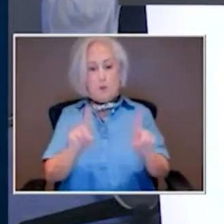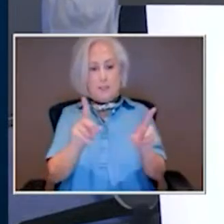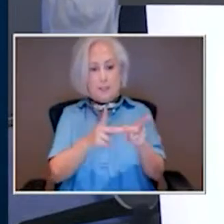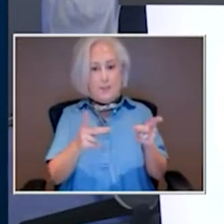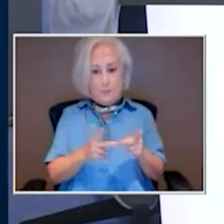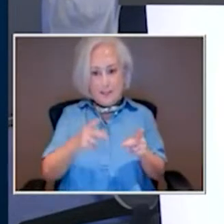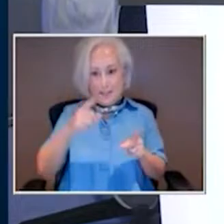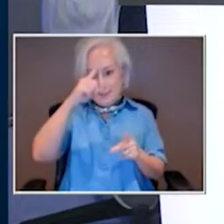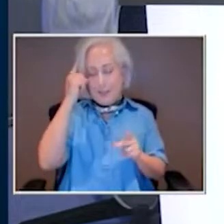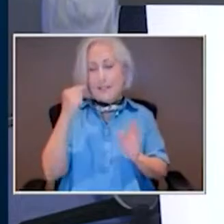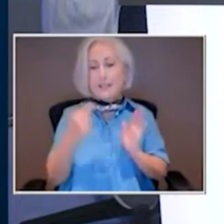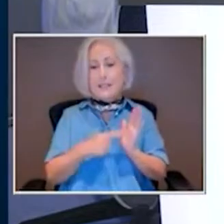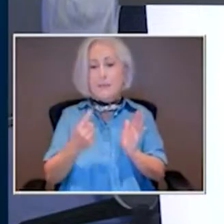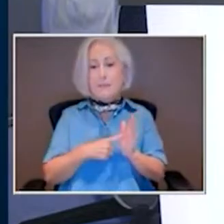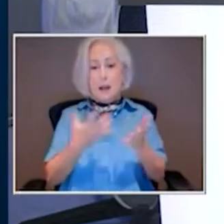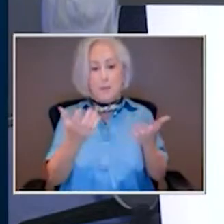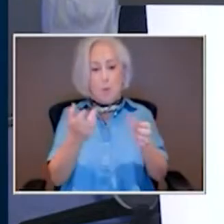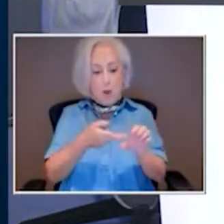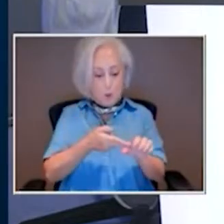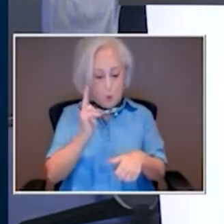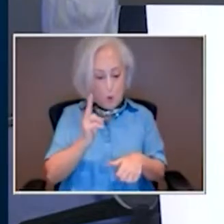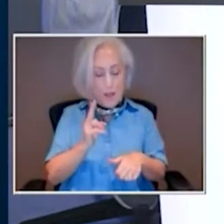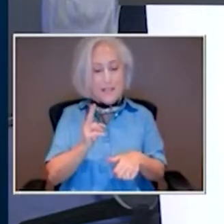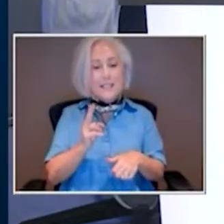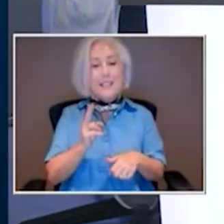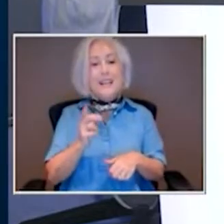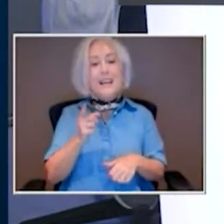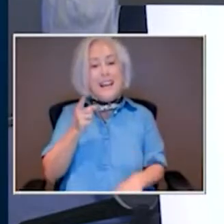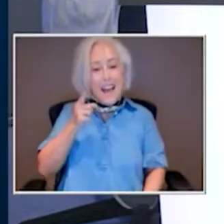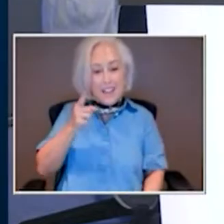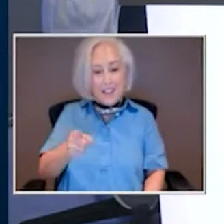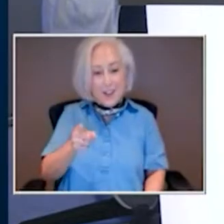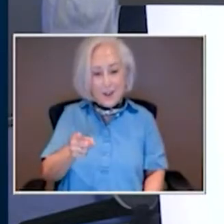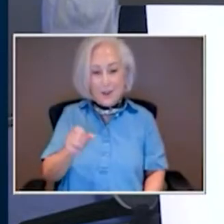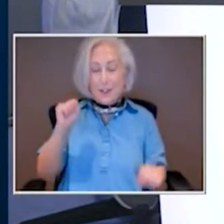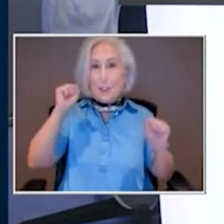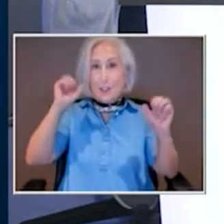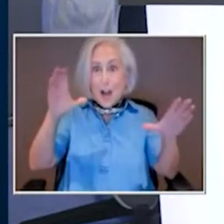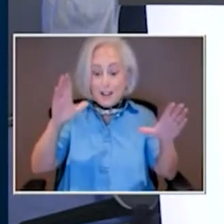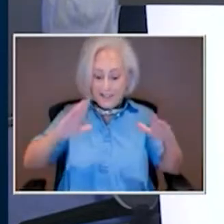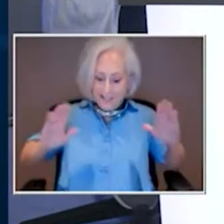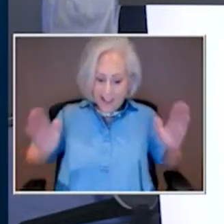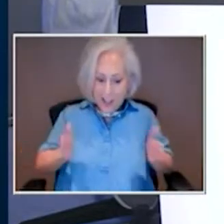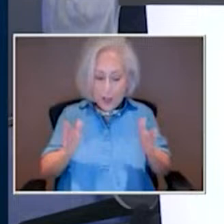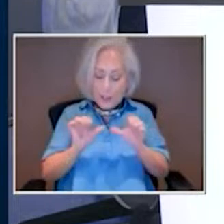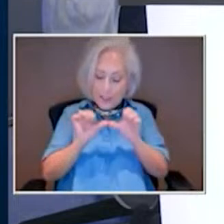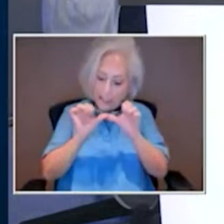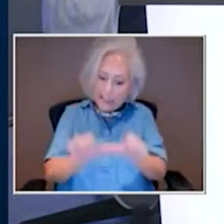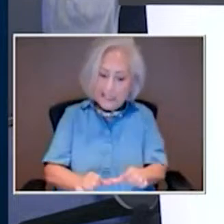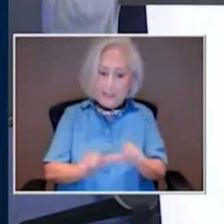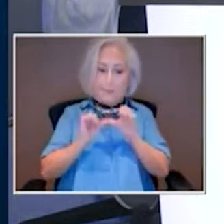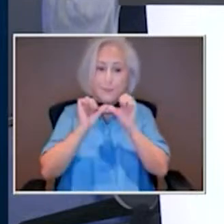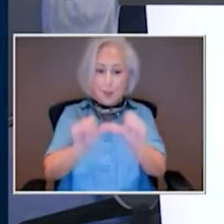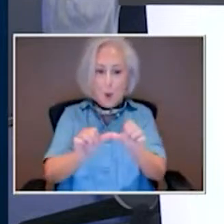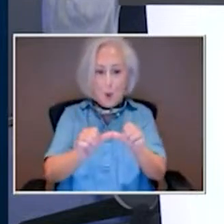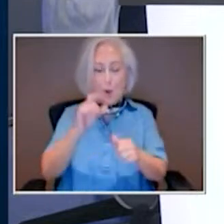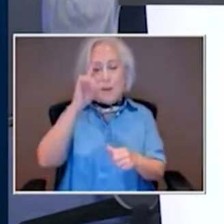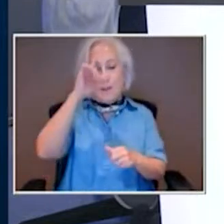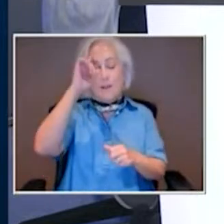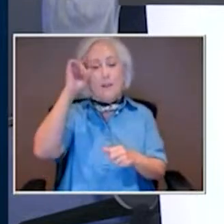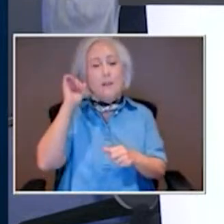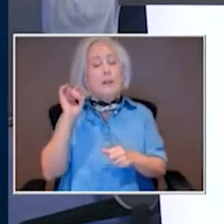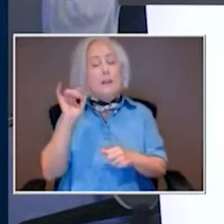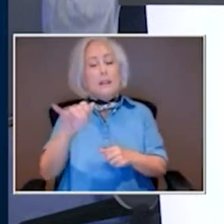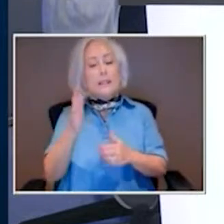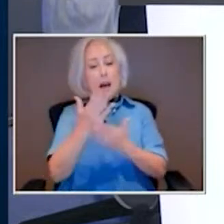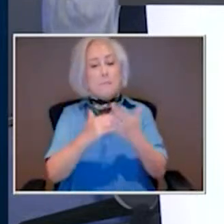that she wanted to quit, and you, shocker, encouraged her to really keep going. Yeah. Is this just kind of part of the